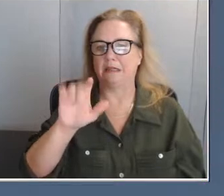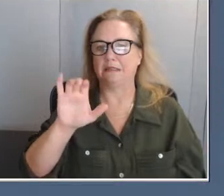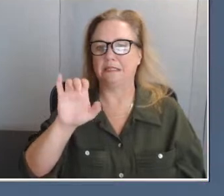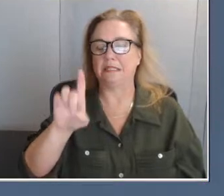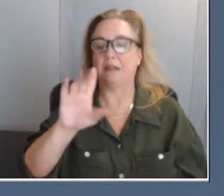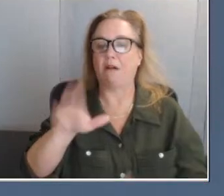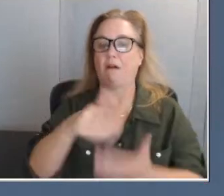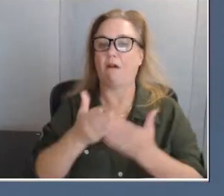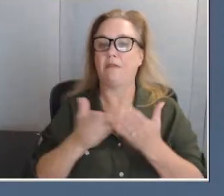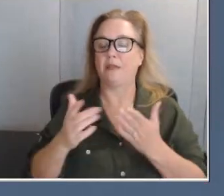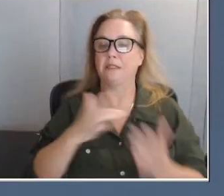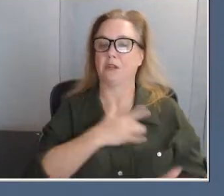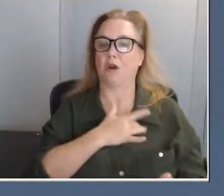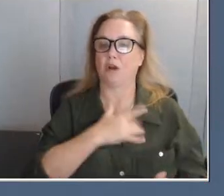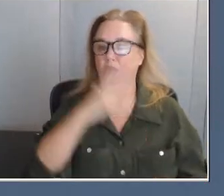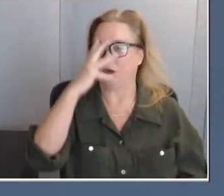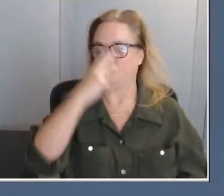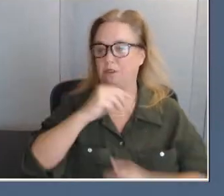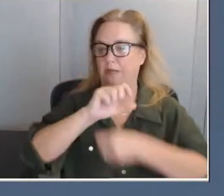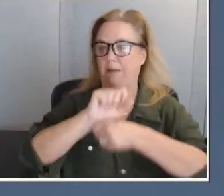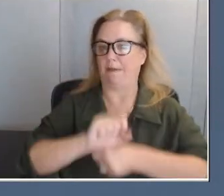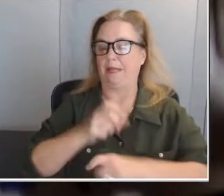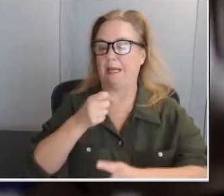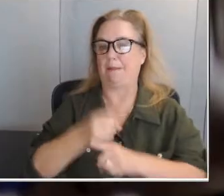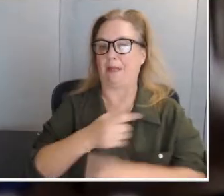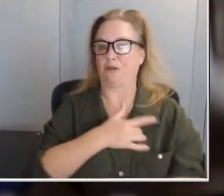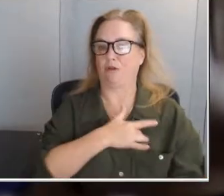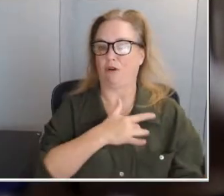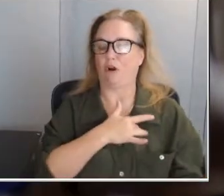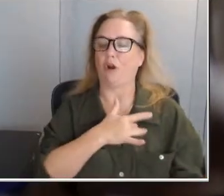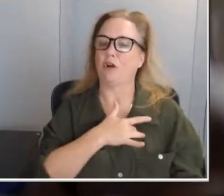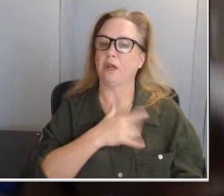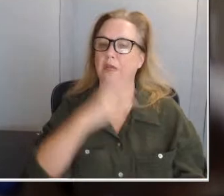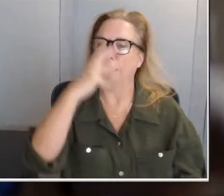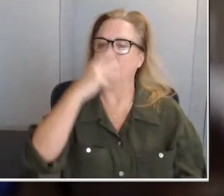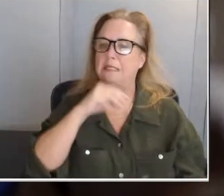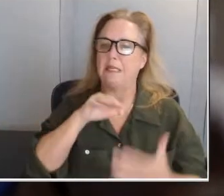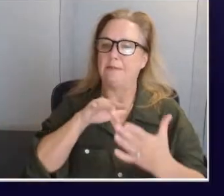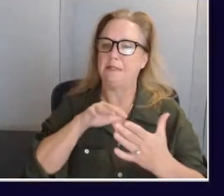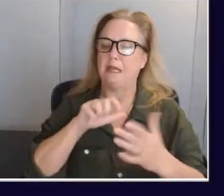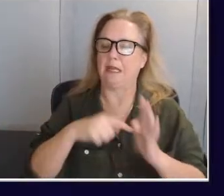how your sleep habits can impact your heart, and what a sleep study